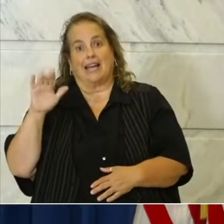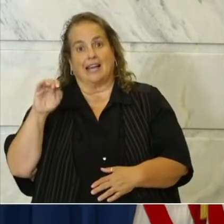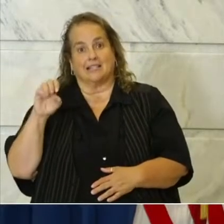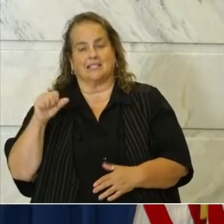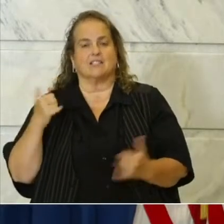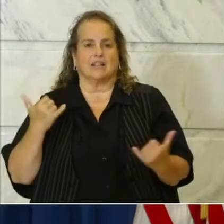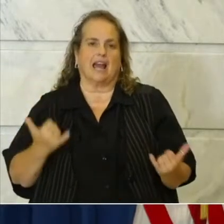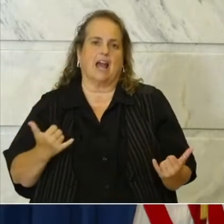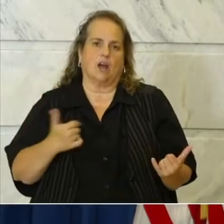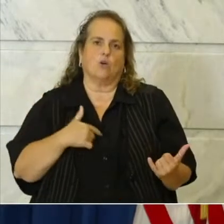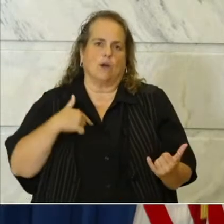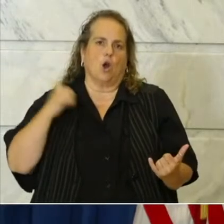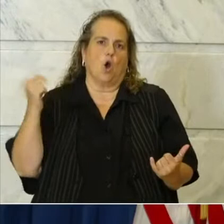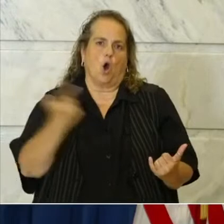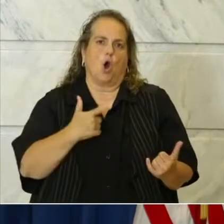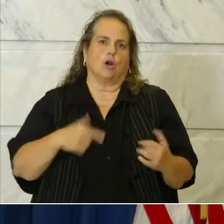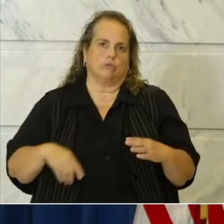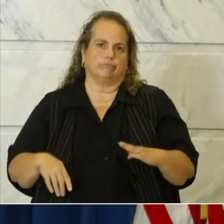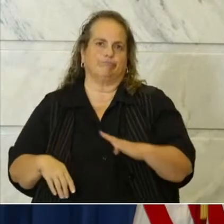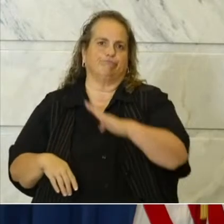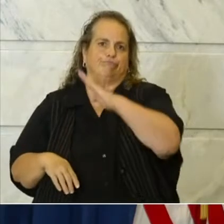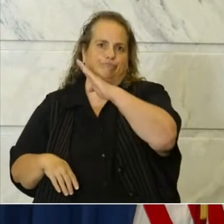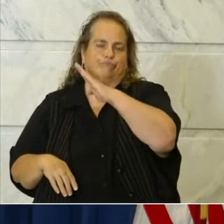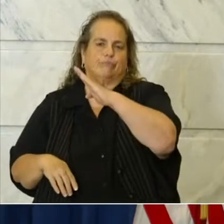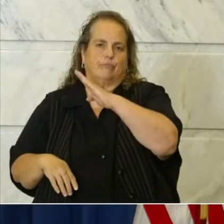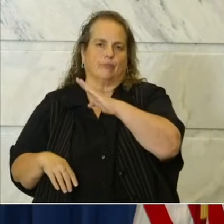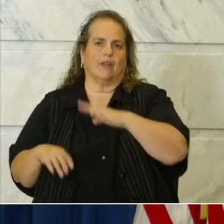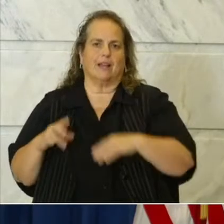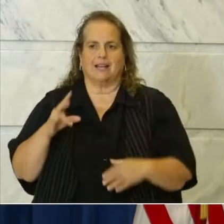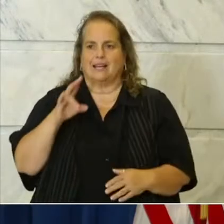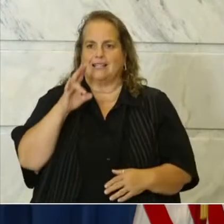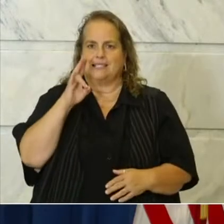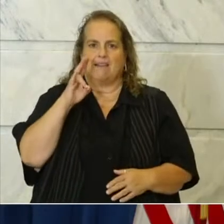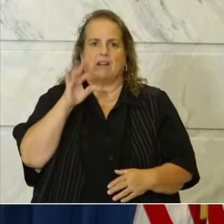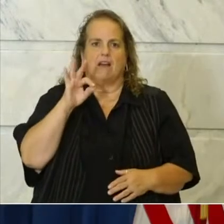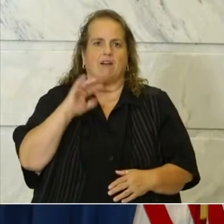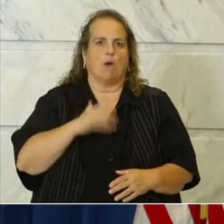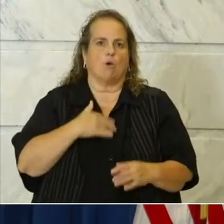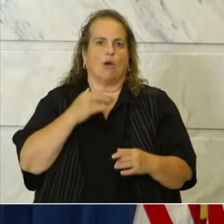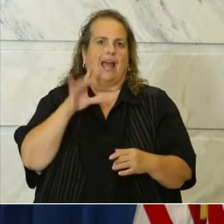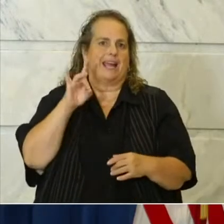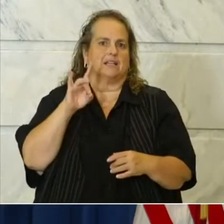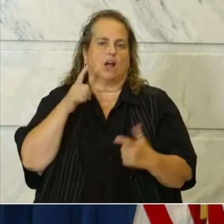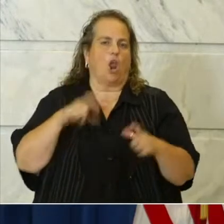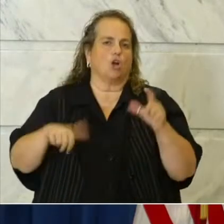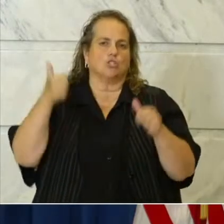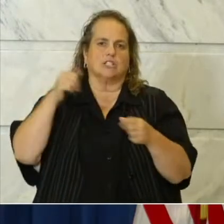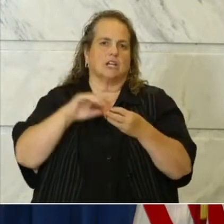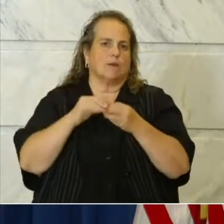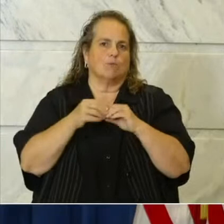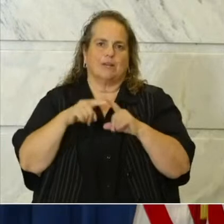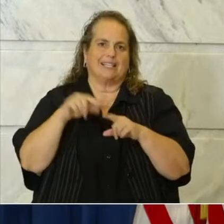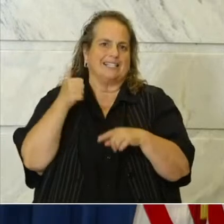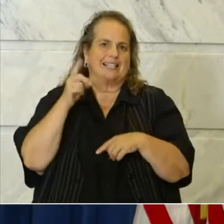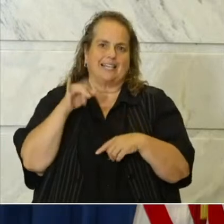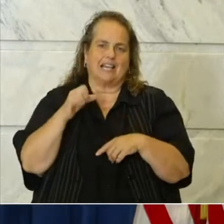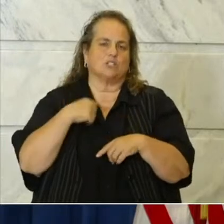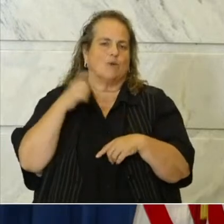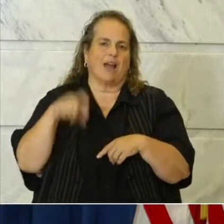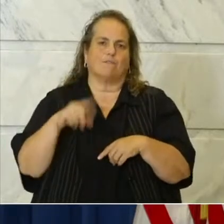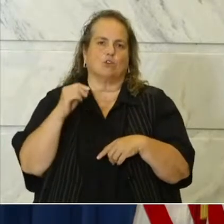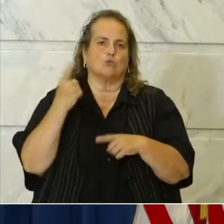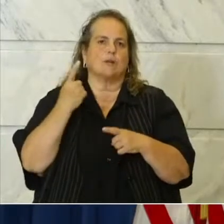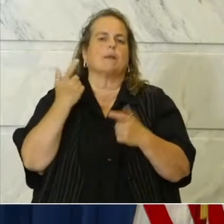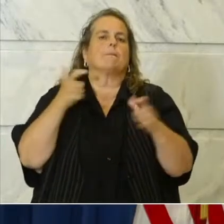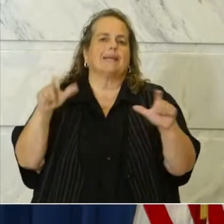now at what, 7 of our 8 largest numbers over the past 10 days. That's when we know we've got to do something like